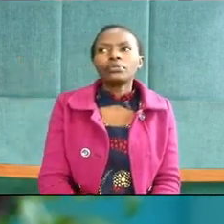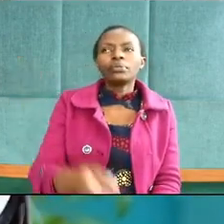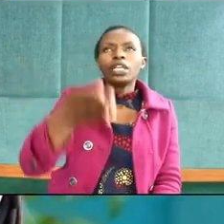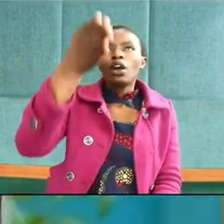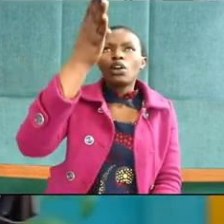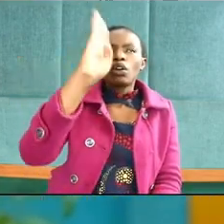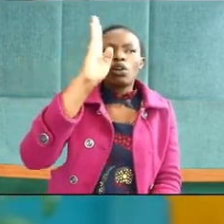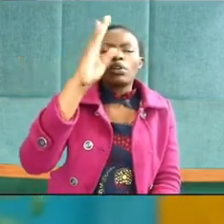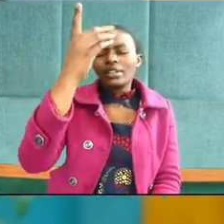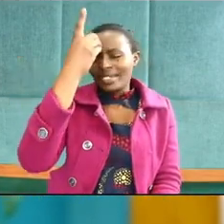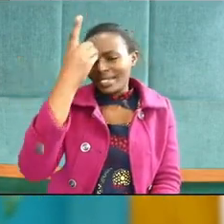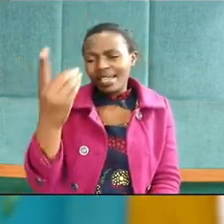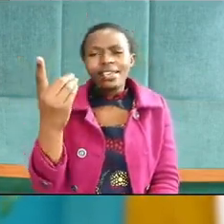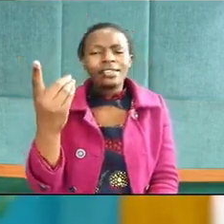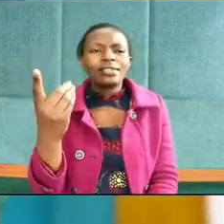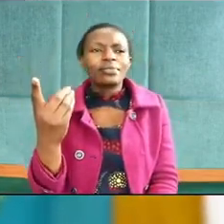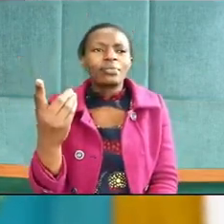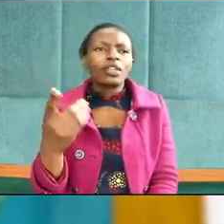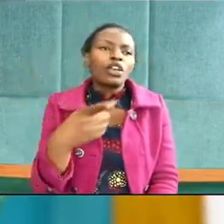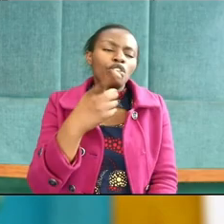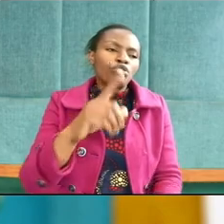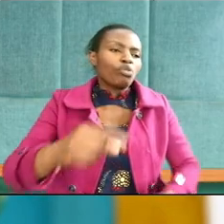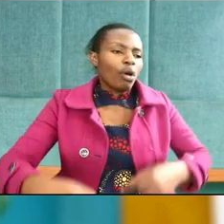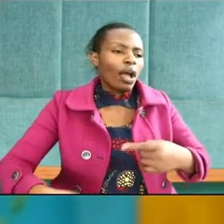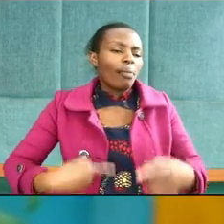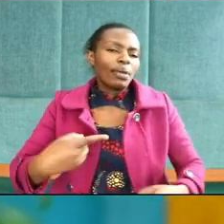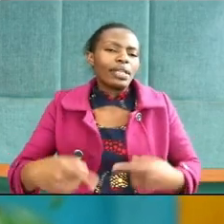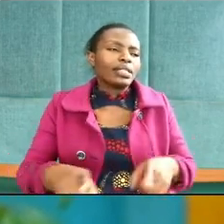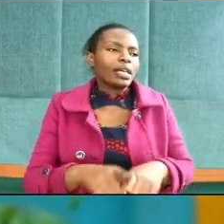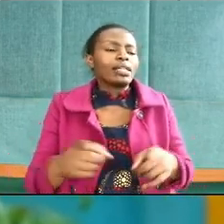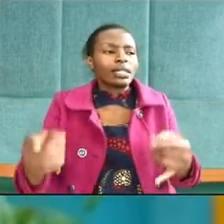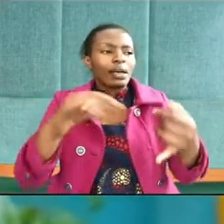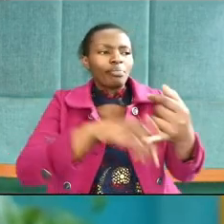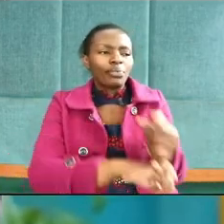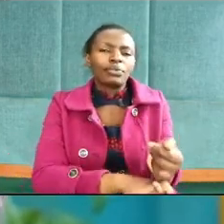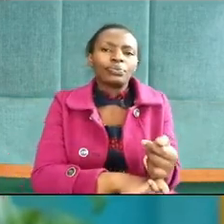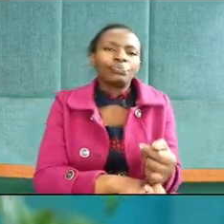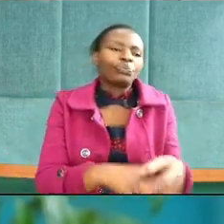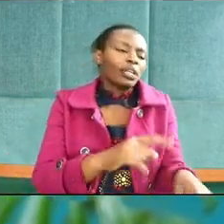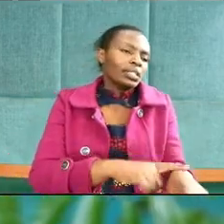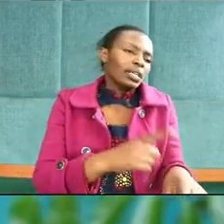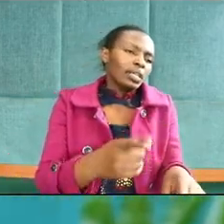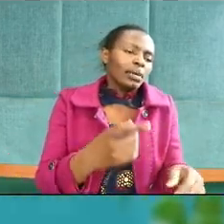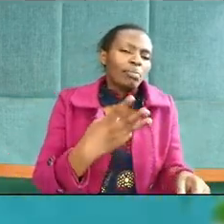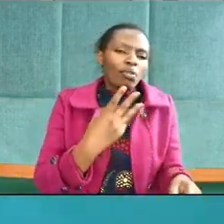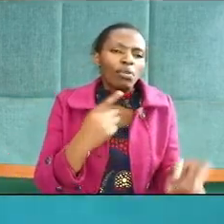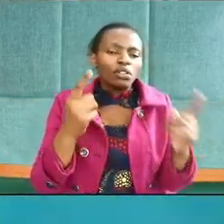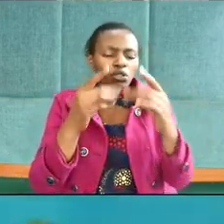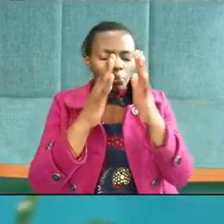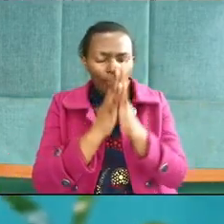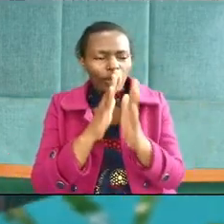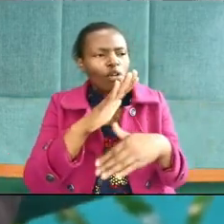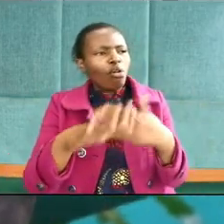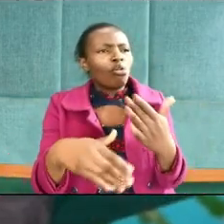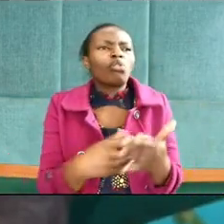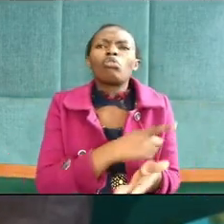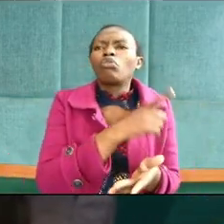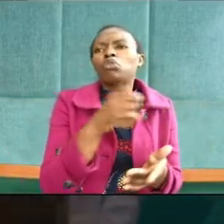God desires your happiness as a couple. This afternoon, I want to pray for you as